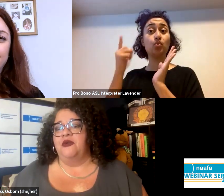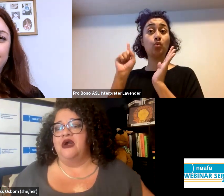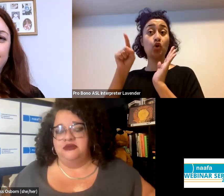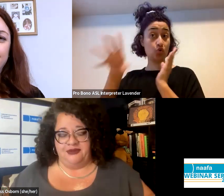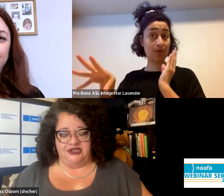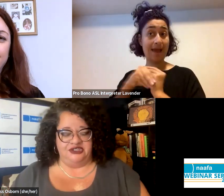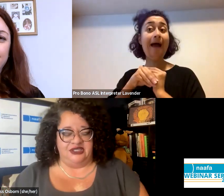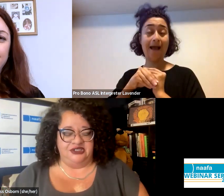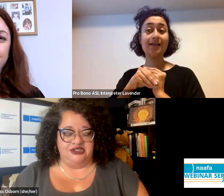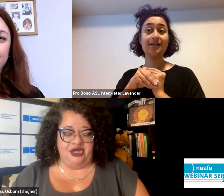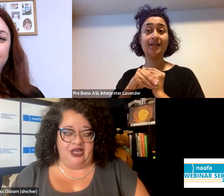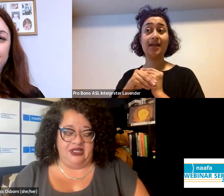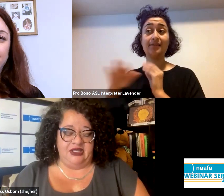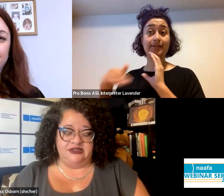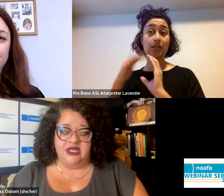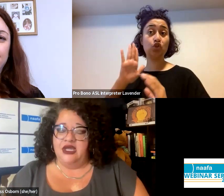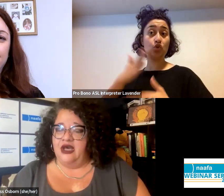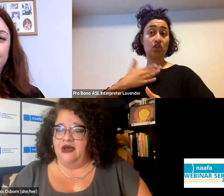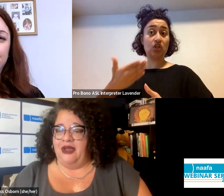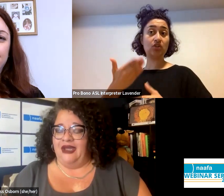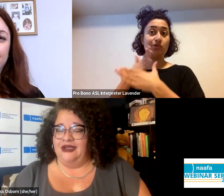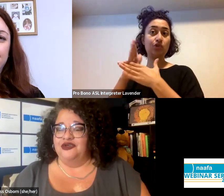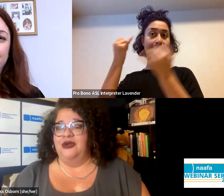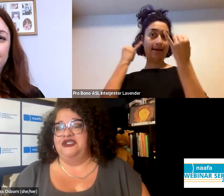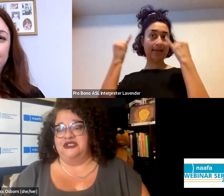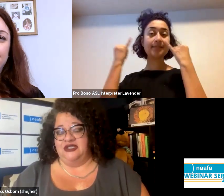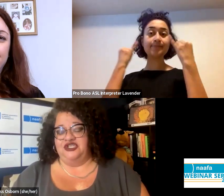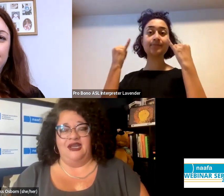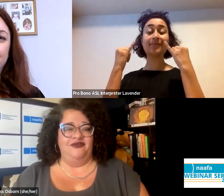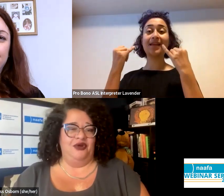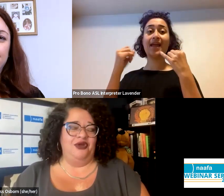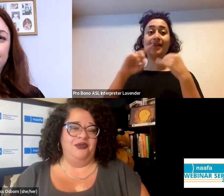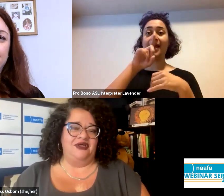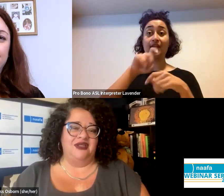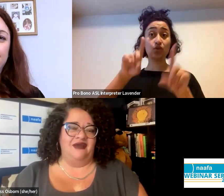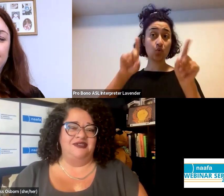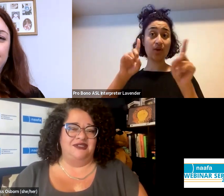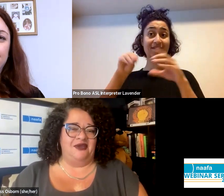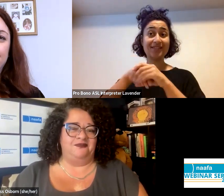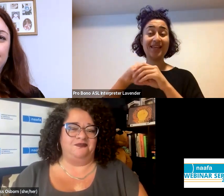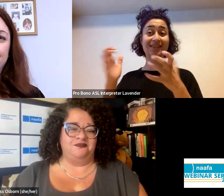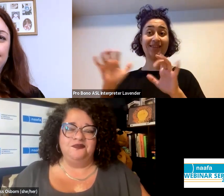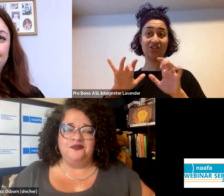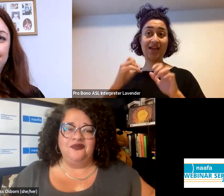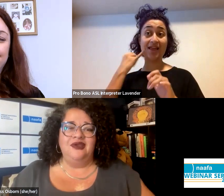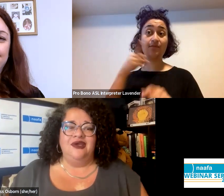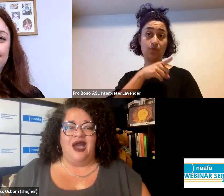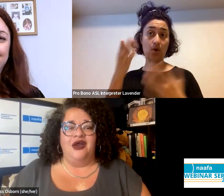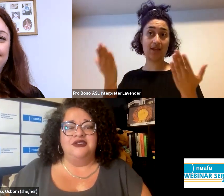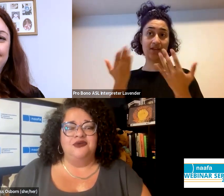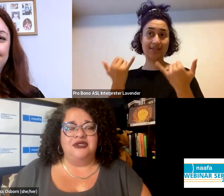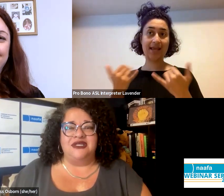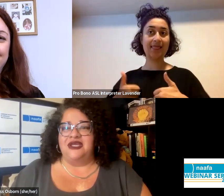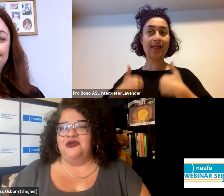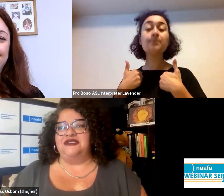course, you are welcome to make suggestions, share ideas, and enter questions in the chat if you are here with us live today.